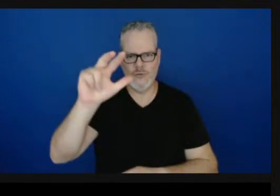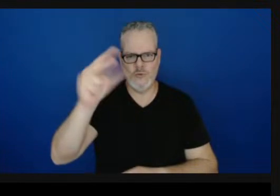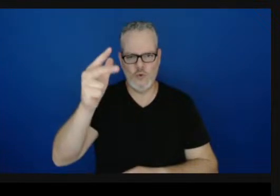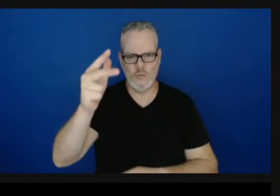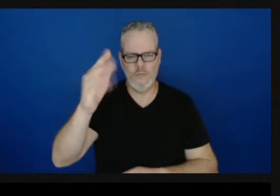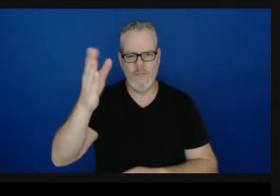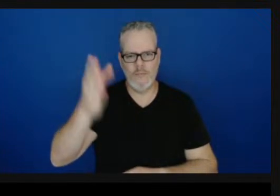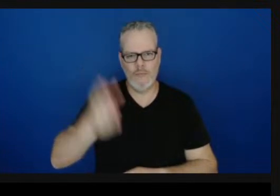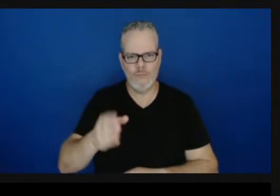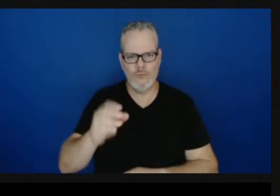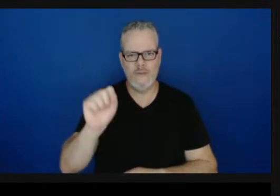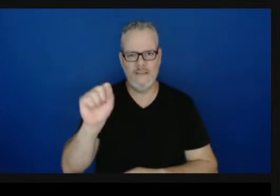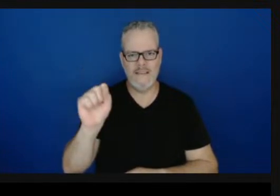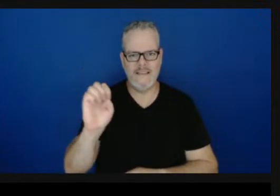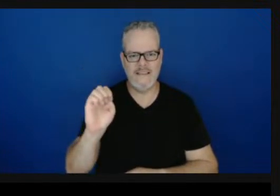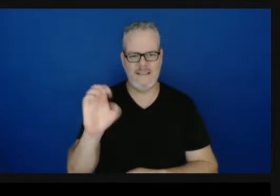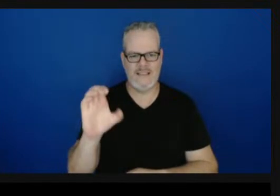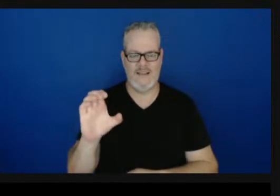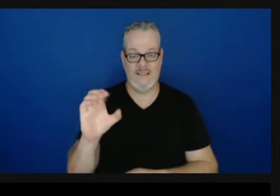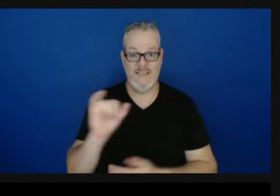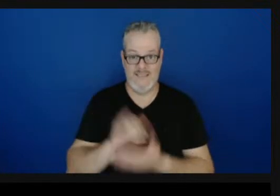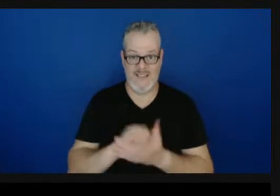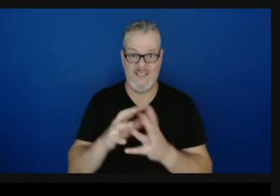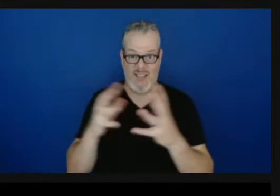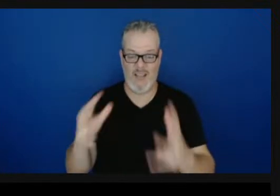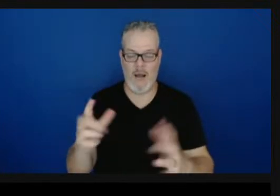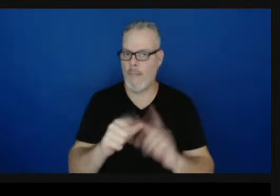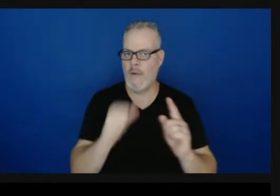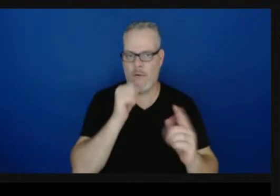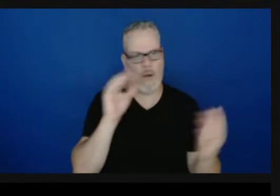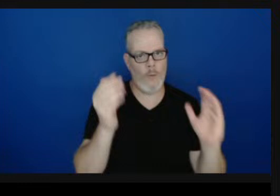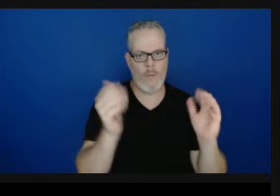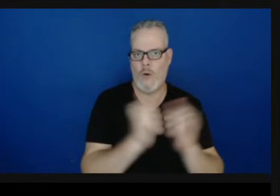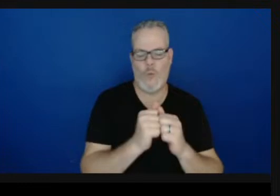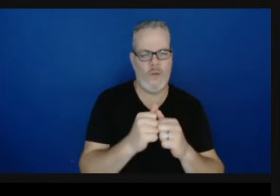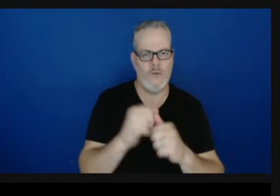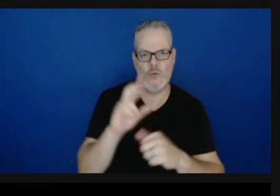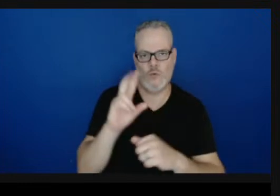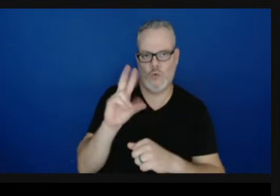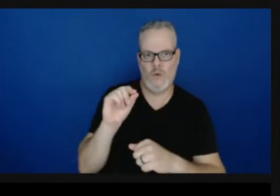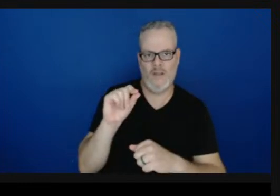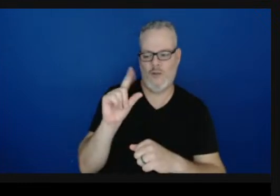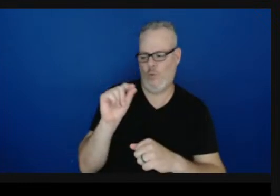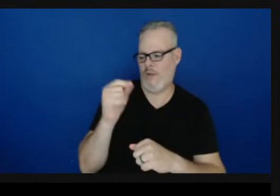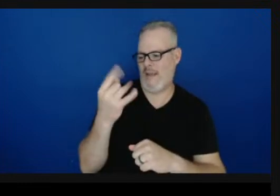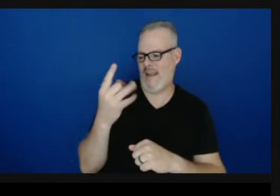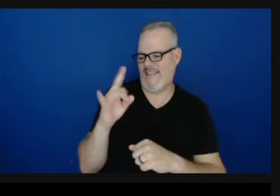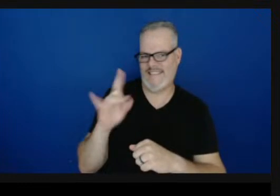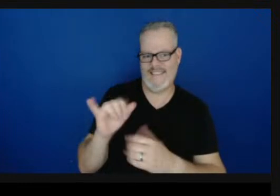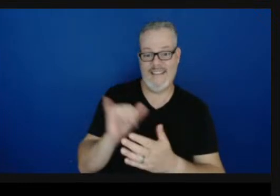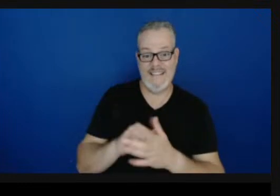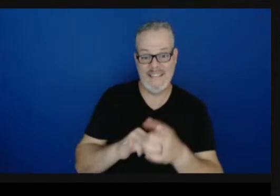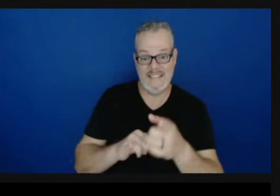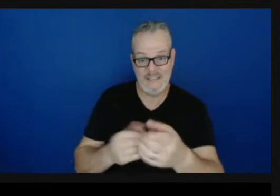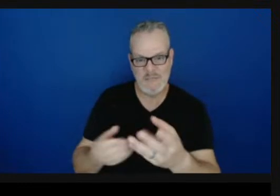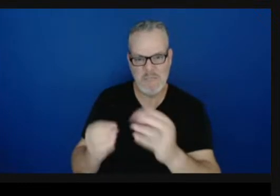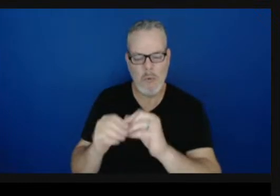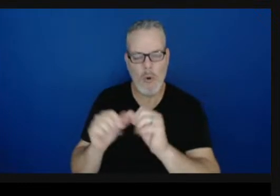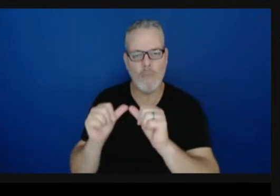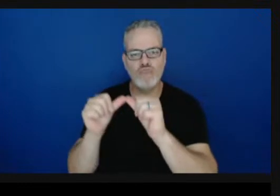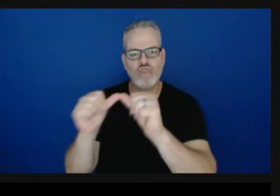not nearly what we saw in 2018 or in Maunaloa. This is closer to the long-term average of what we see at